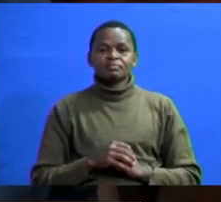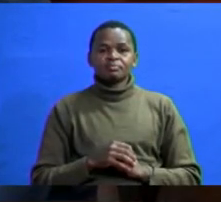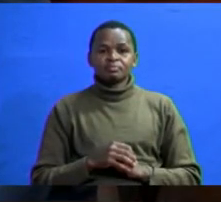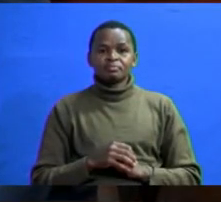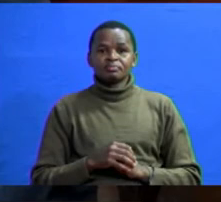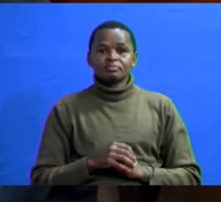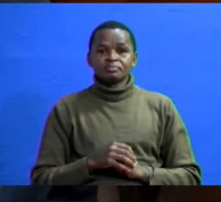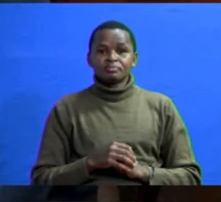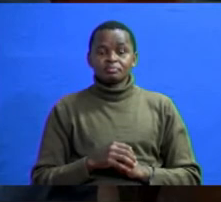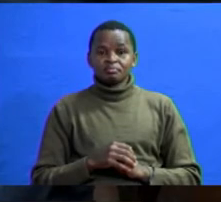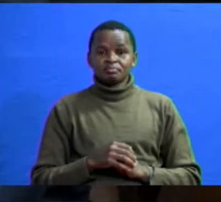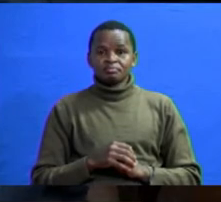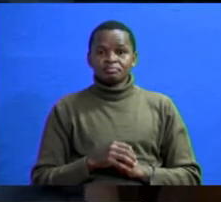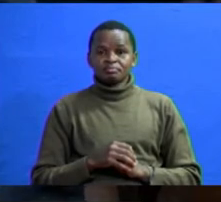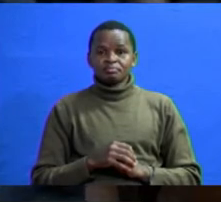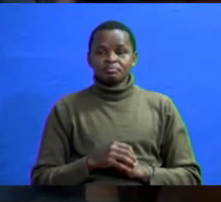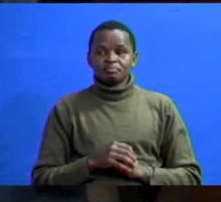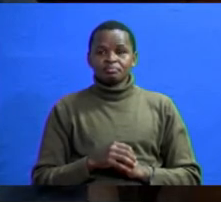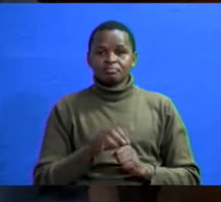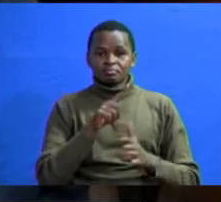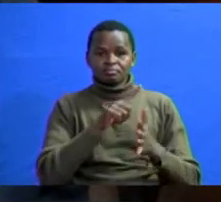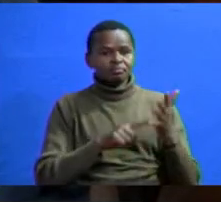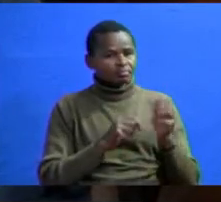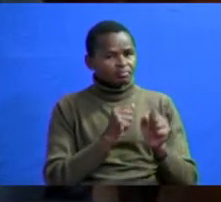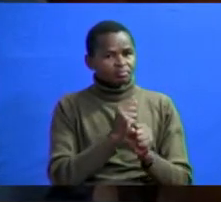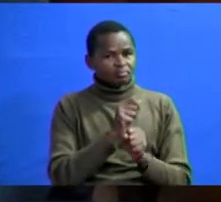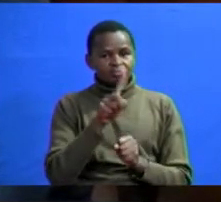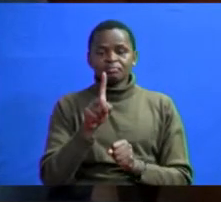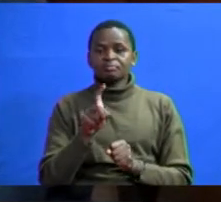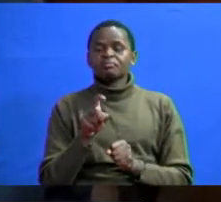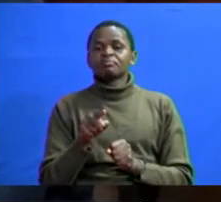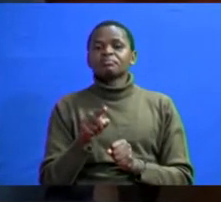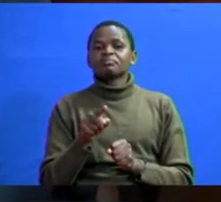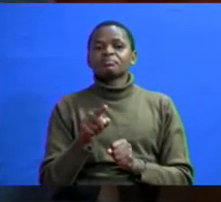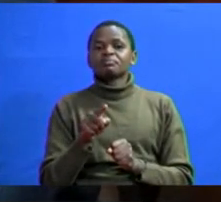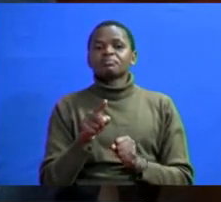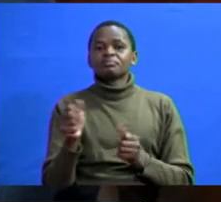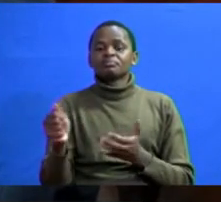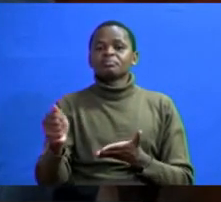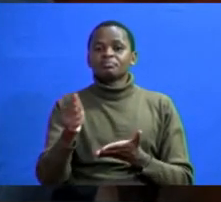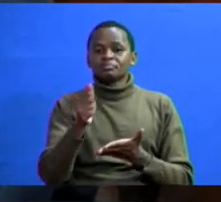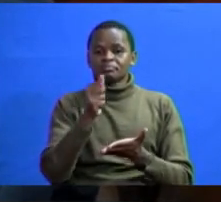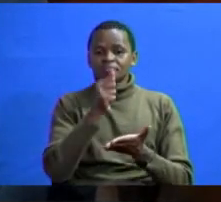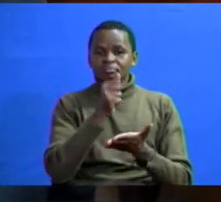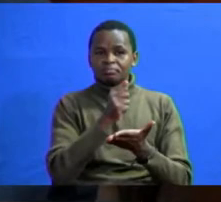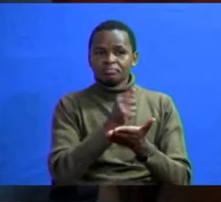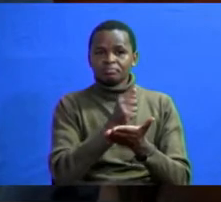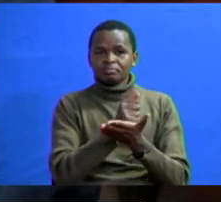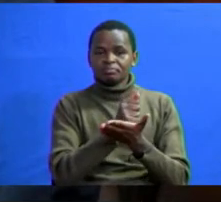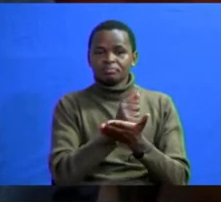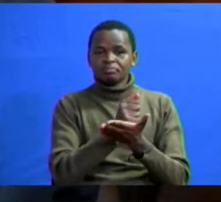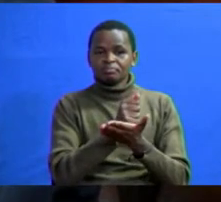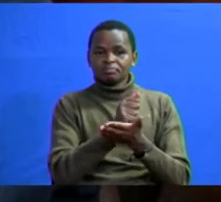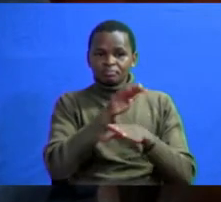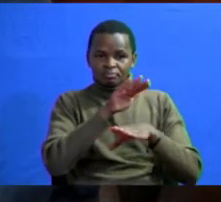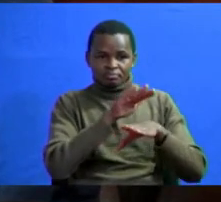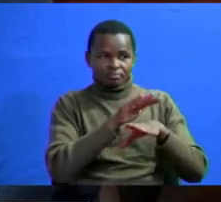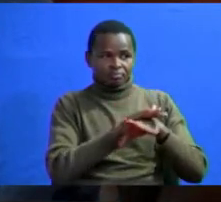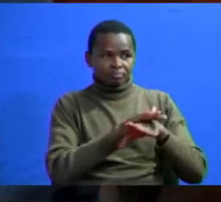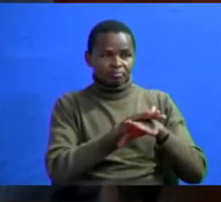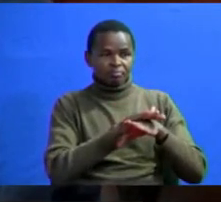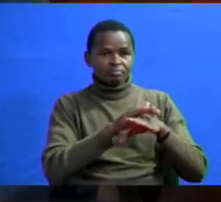the way. What did he do? He had employed vicious